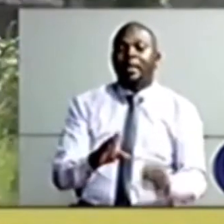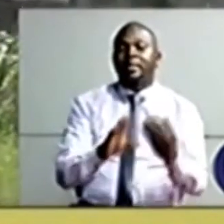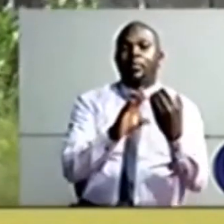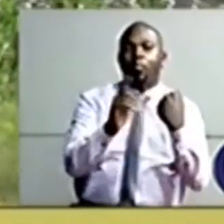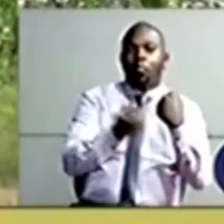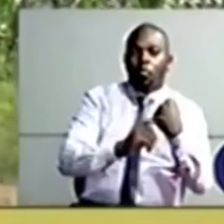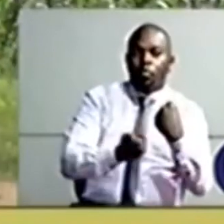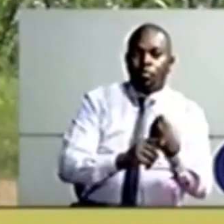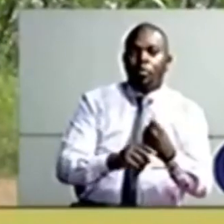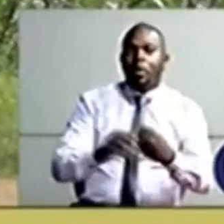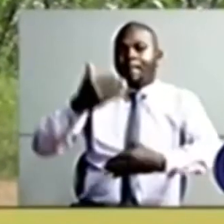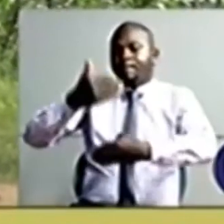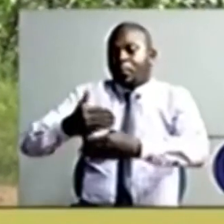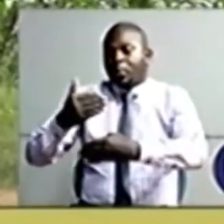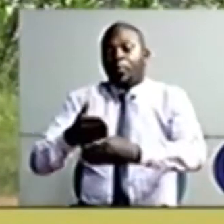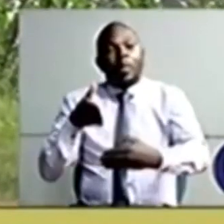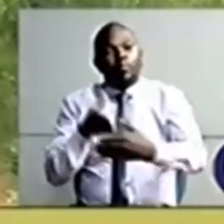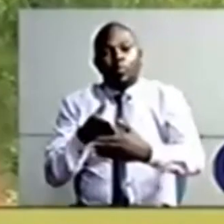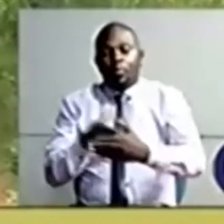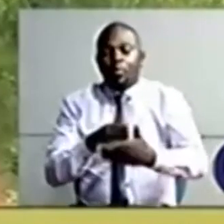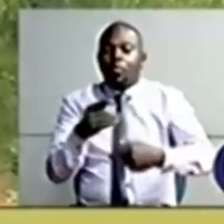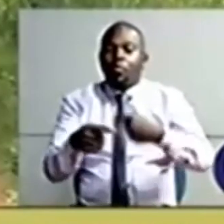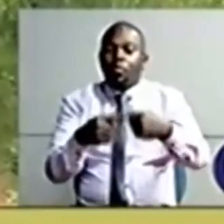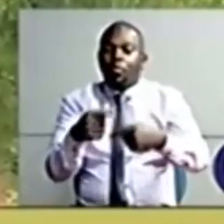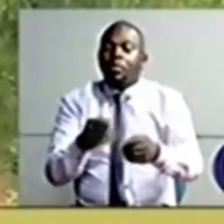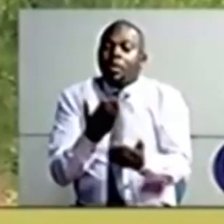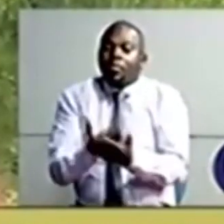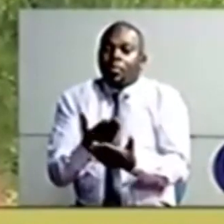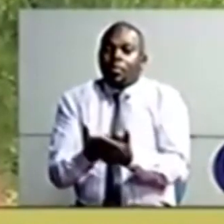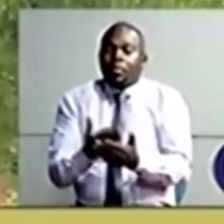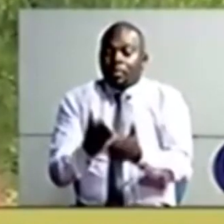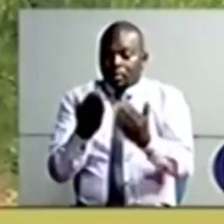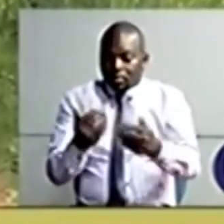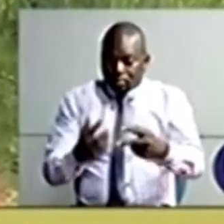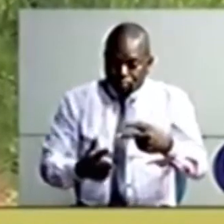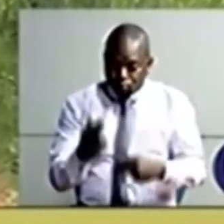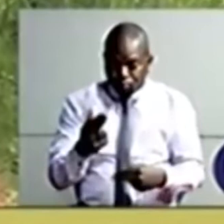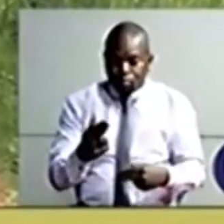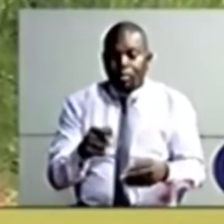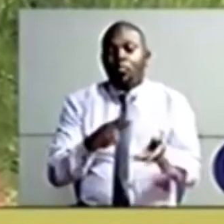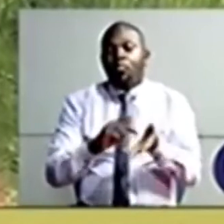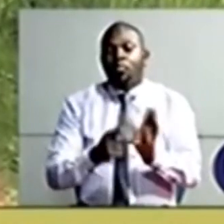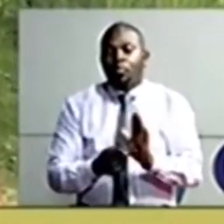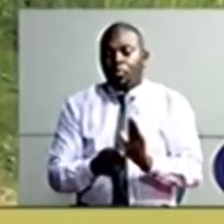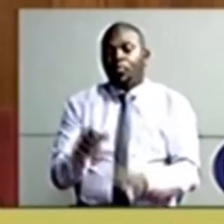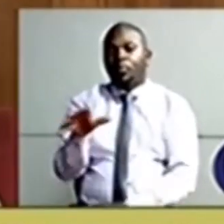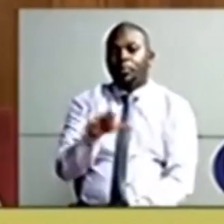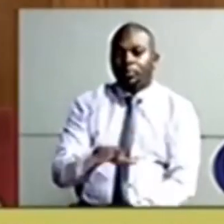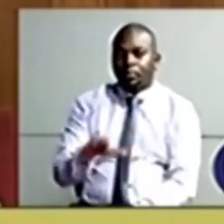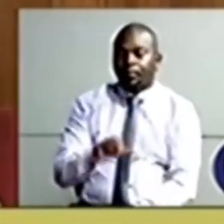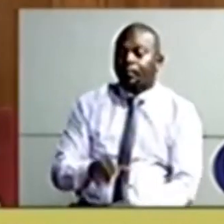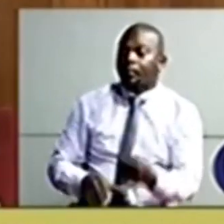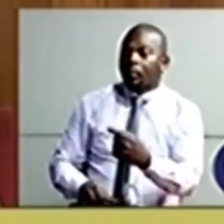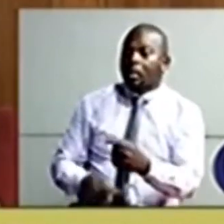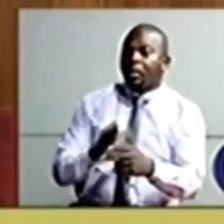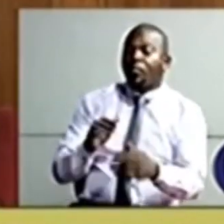been contentious and could affect progress of the proposed and already earmarked Usmid projects in the area. If the people